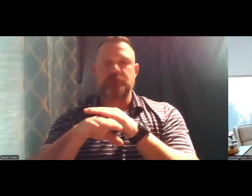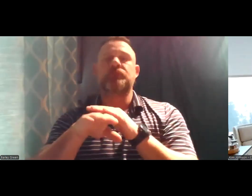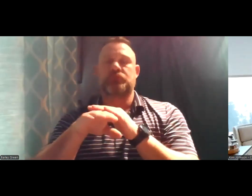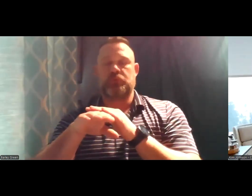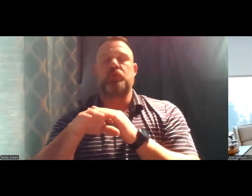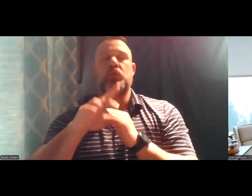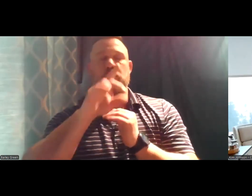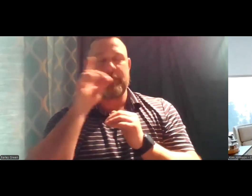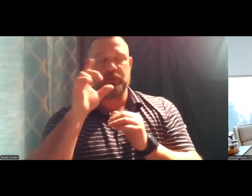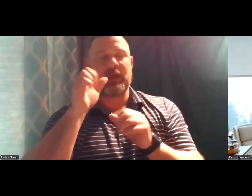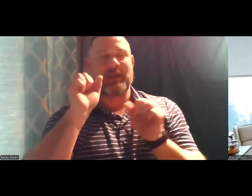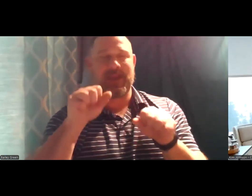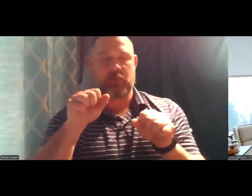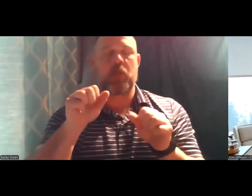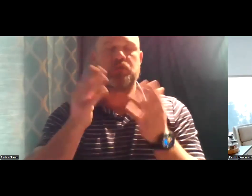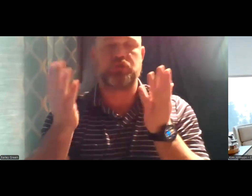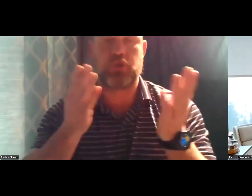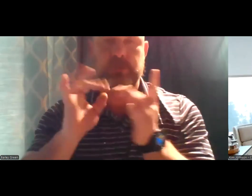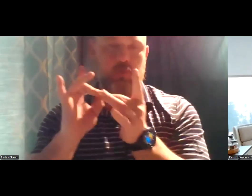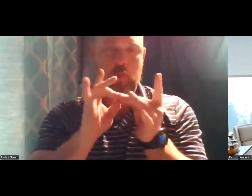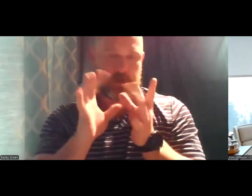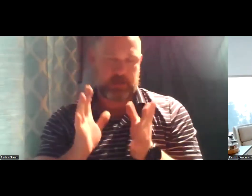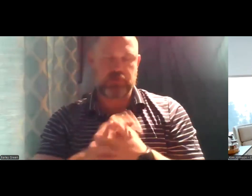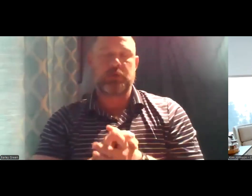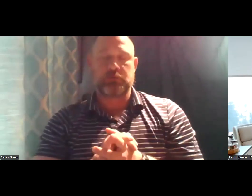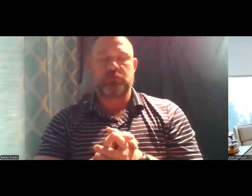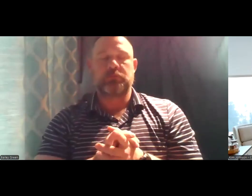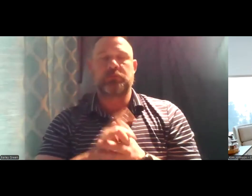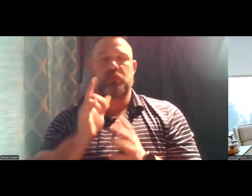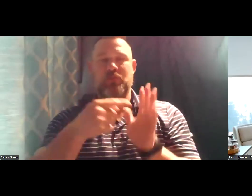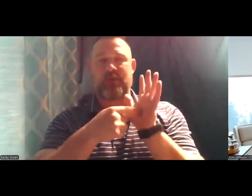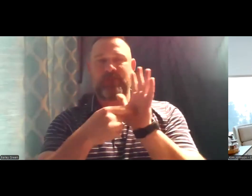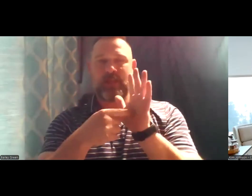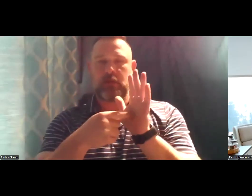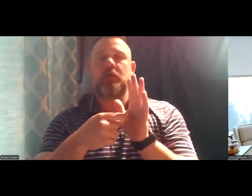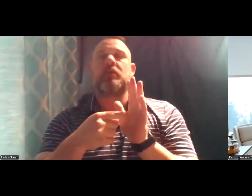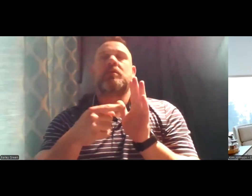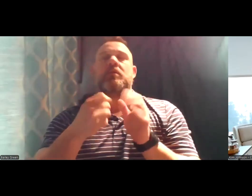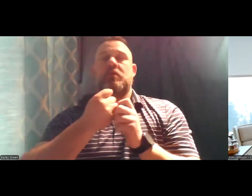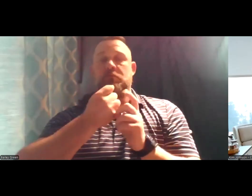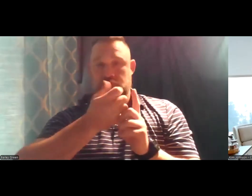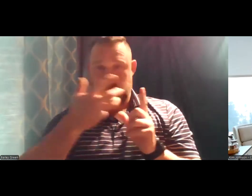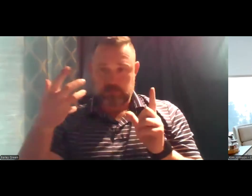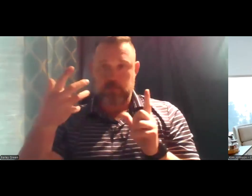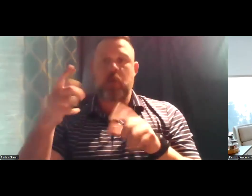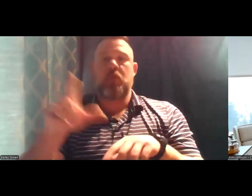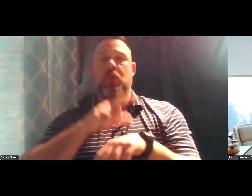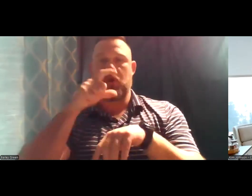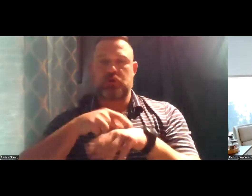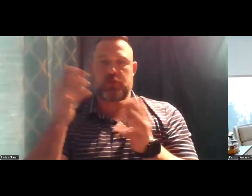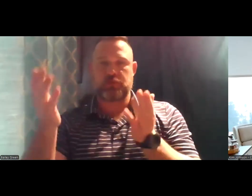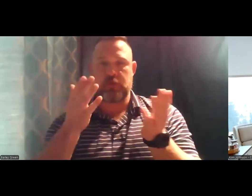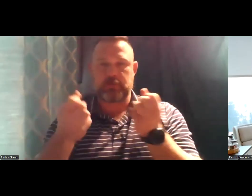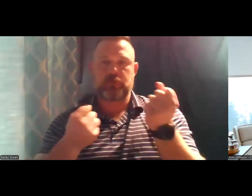dementia-capable service coordination. Your priorities reflect the importance of a robust long-term services and